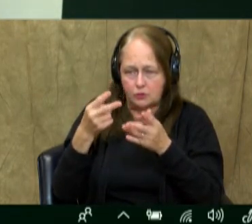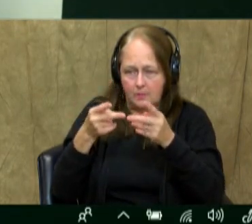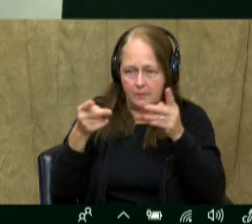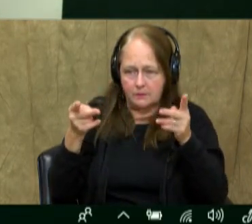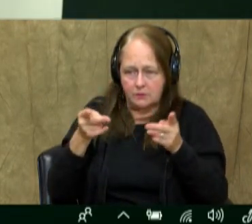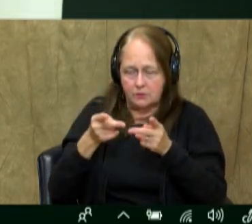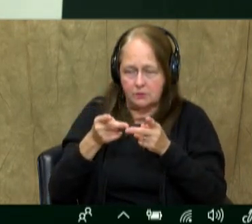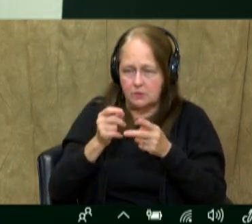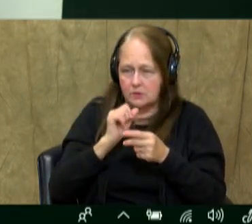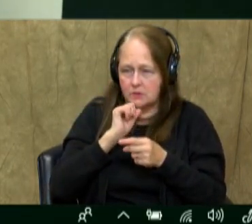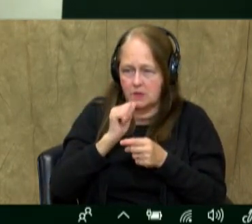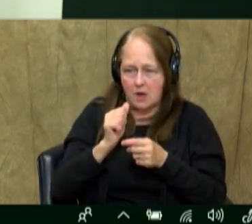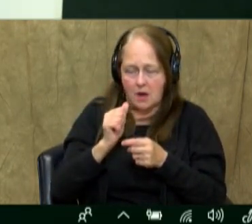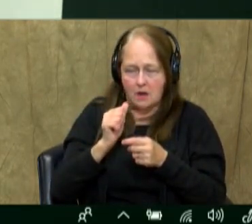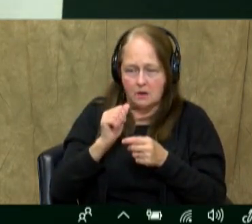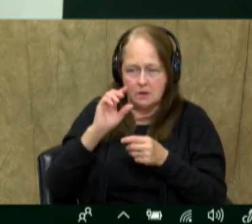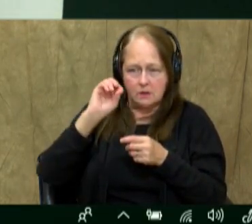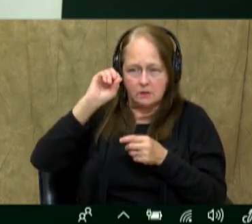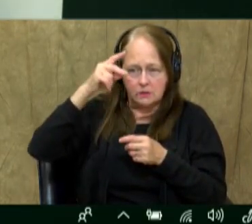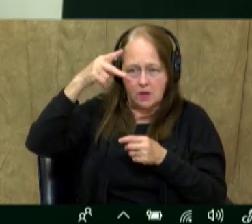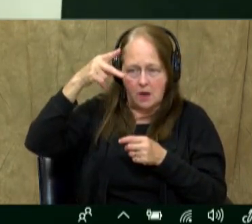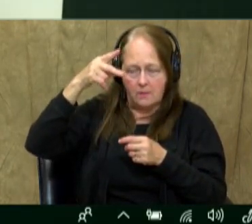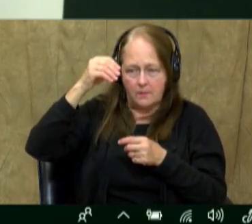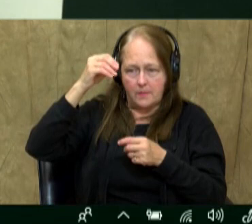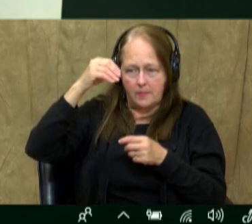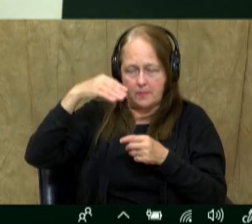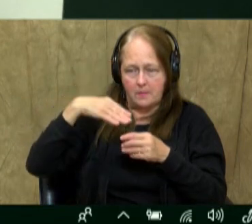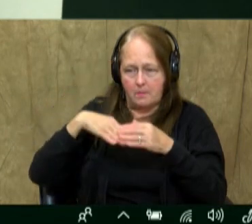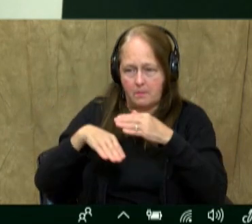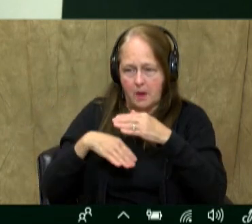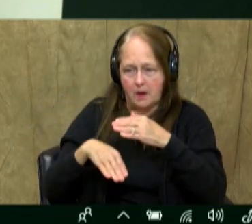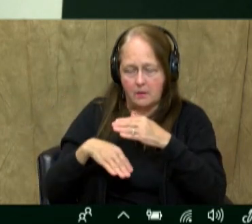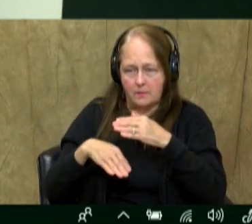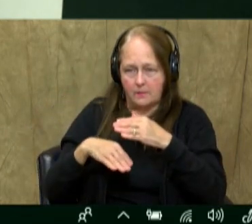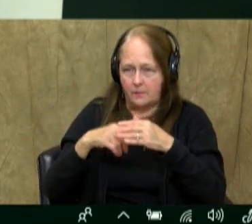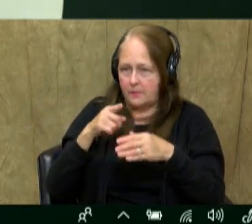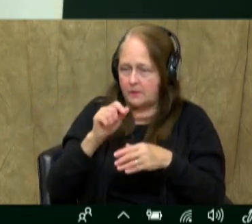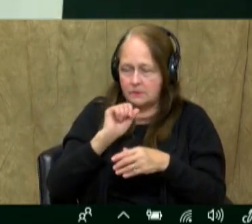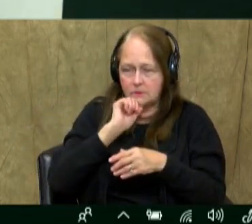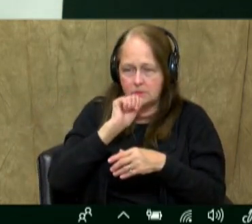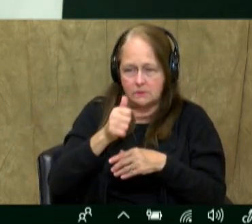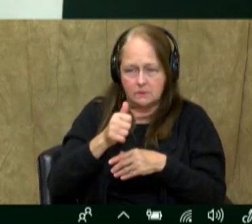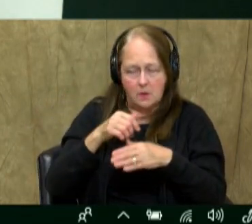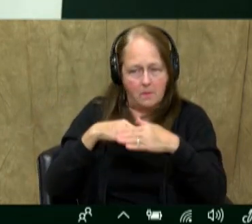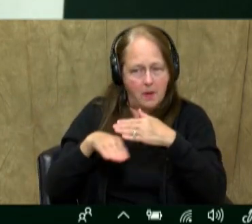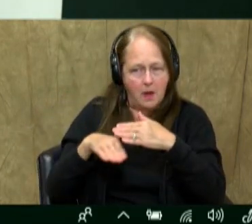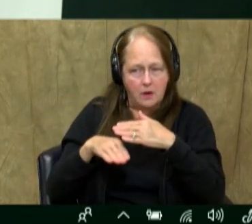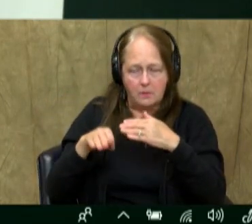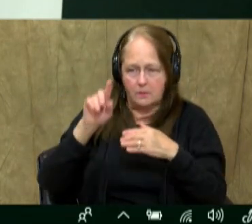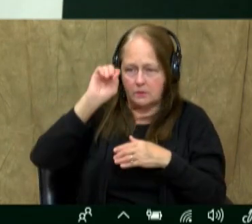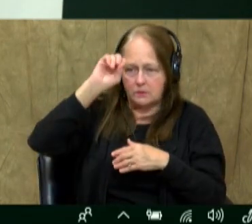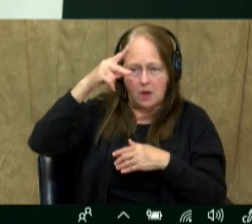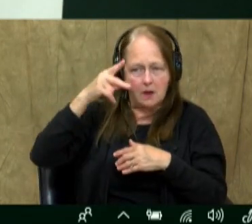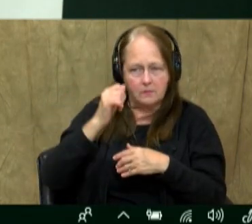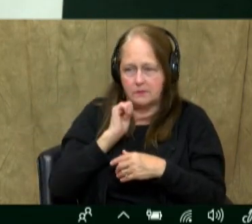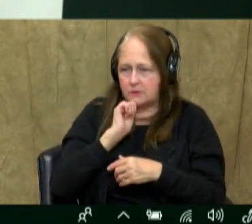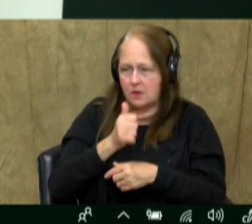positions are not top and bottom. This is not the top position. This is not the bottom